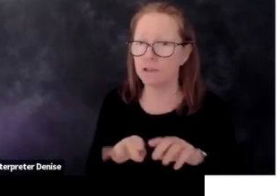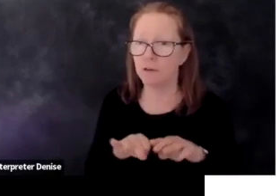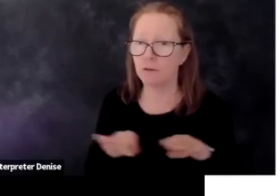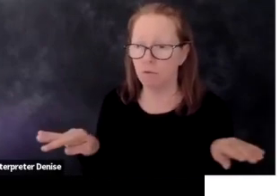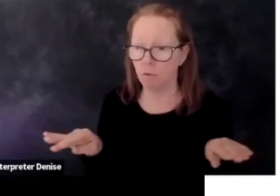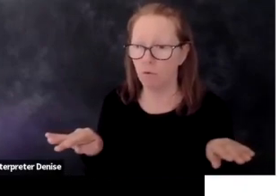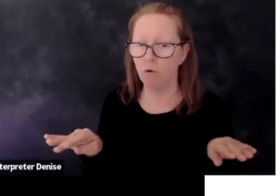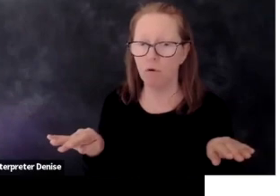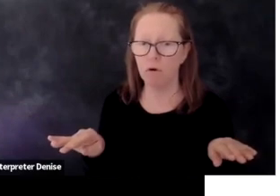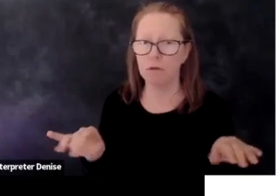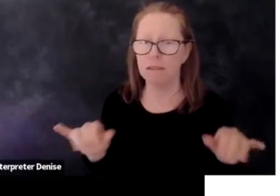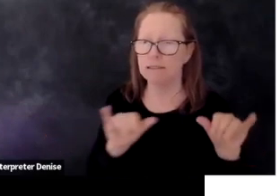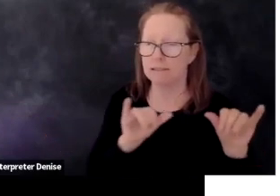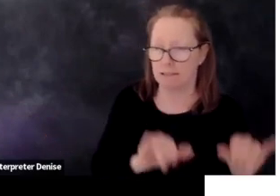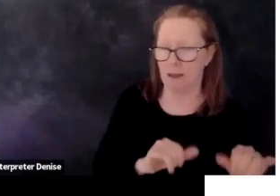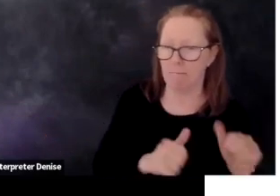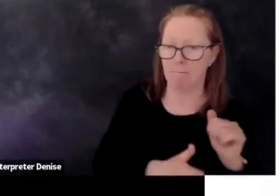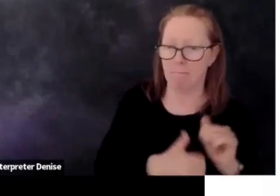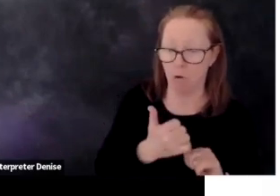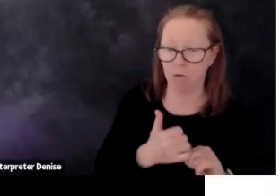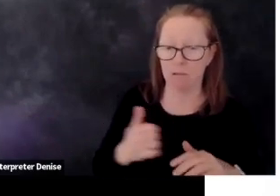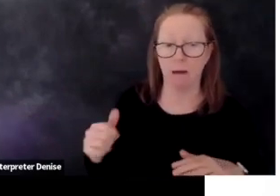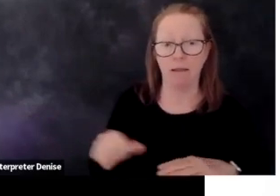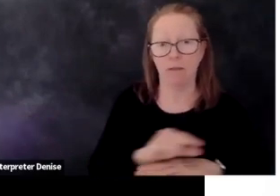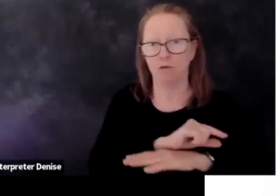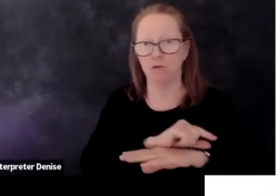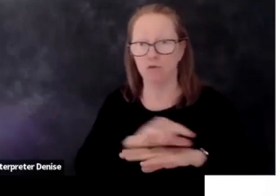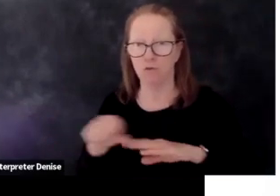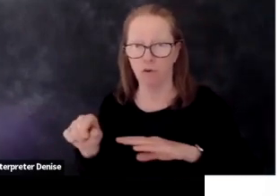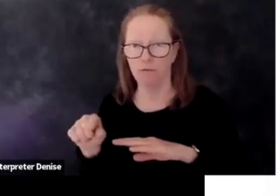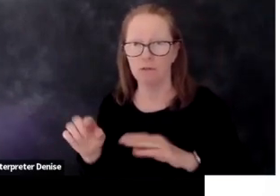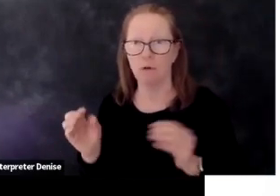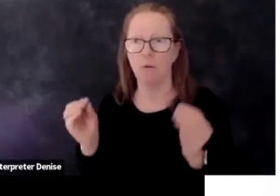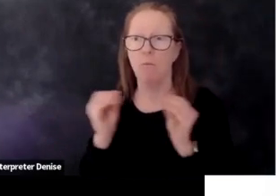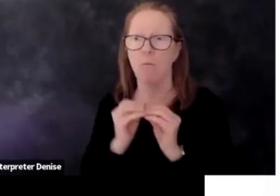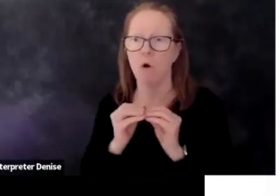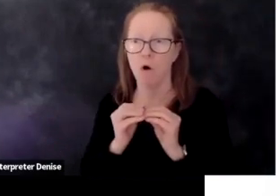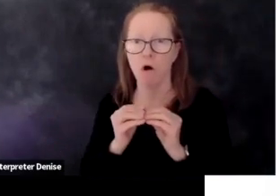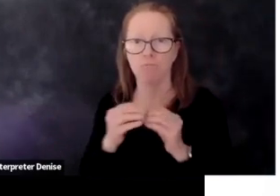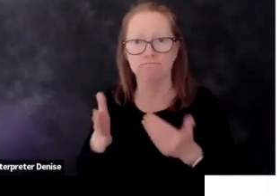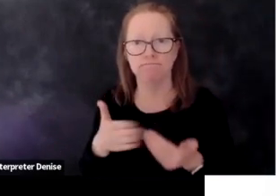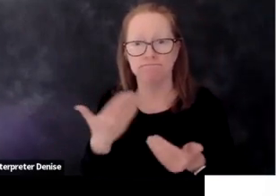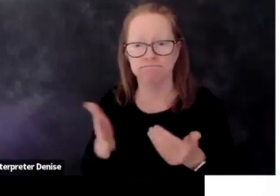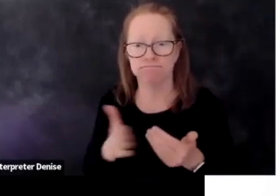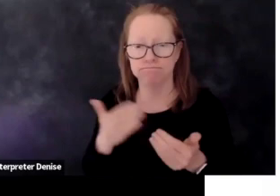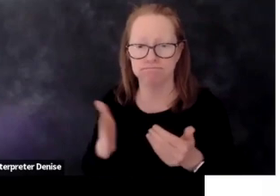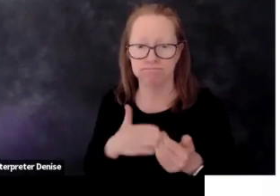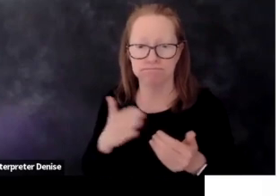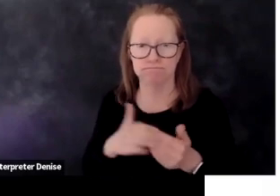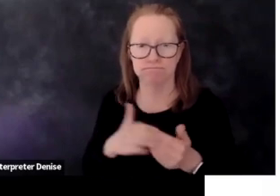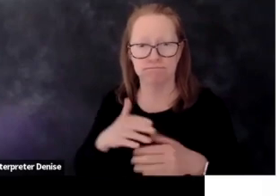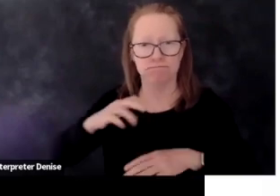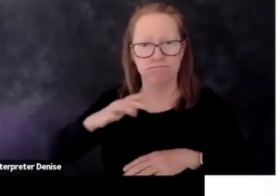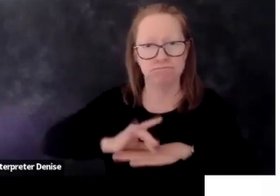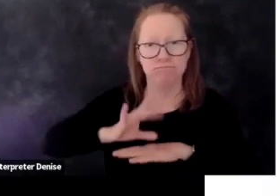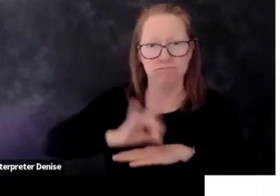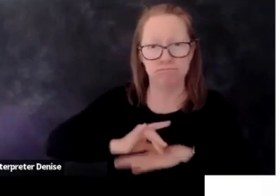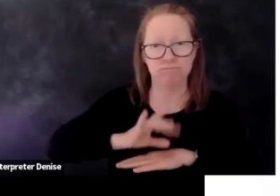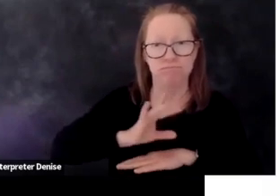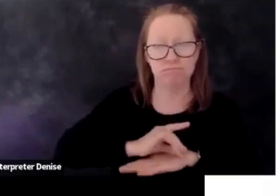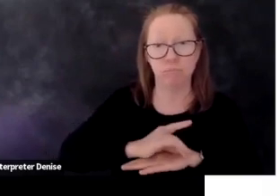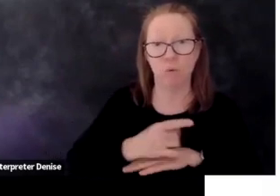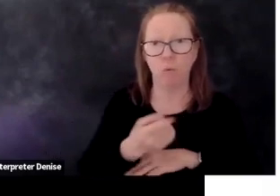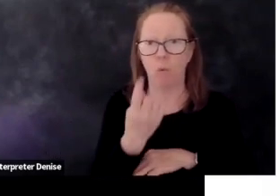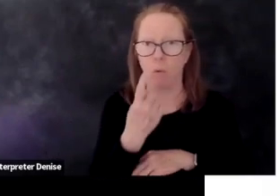a surface material that has a bit more traction. So one of the items we've gotten loud and clear from